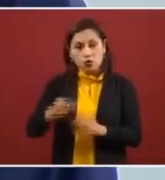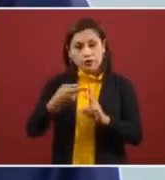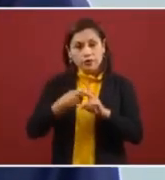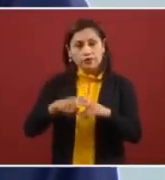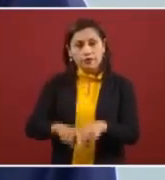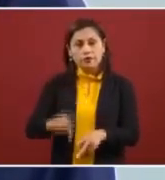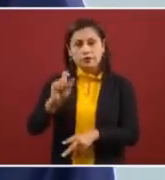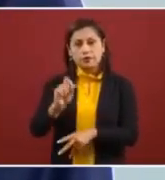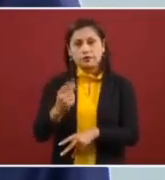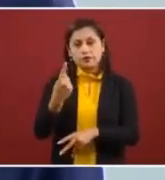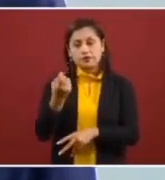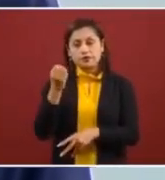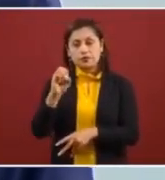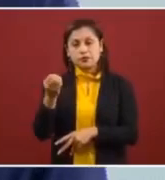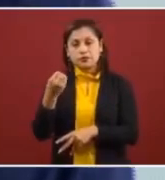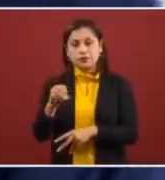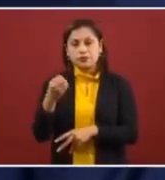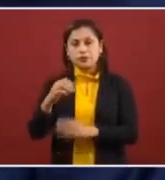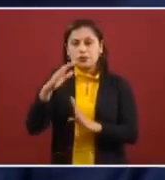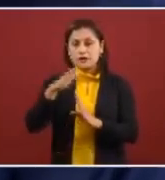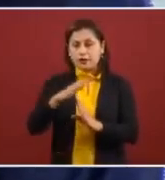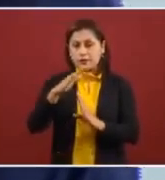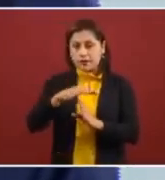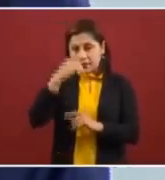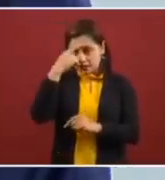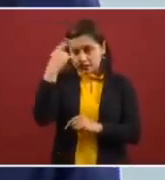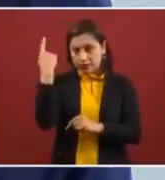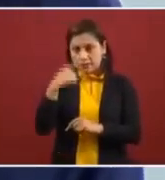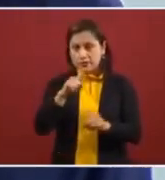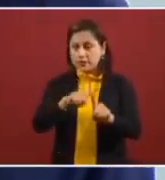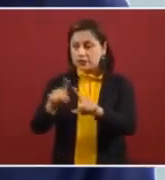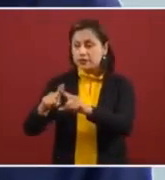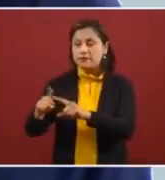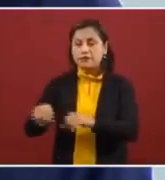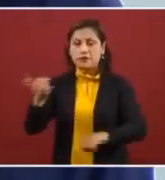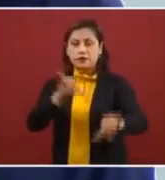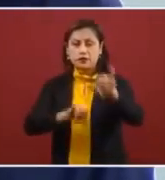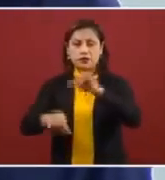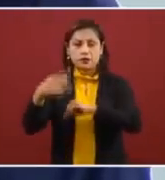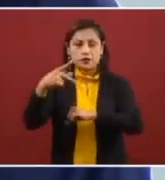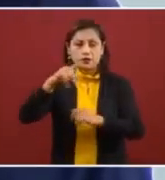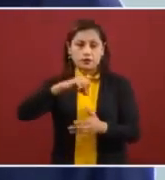established as of today. They will have laboratories,